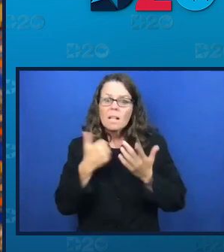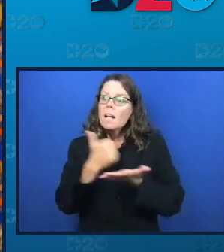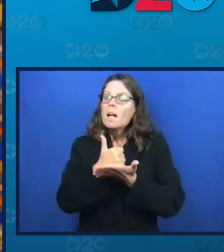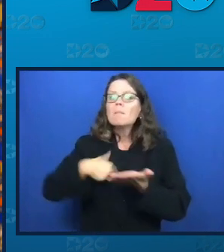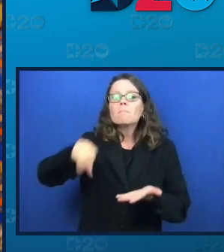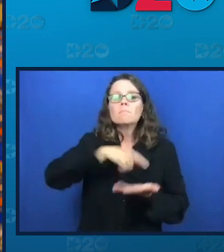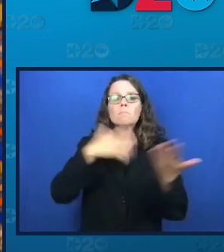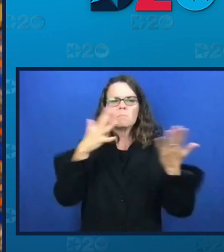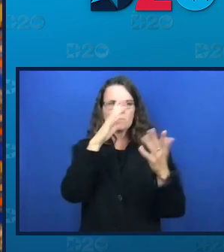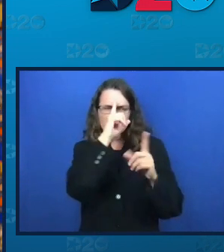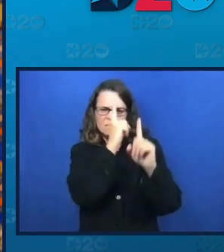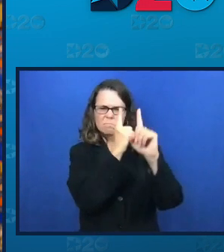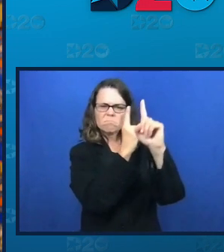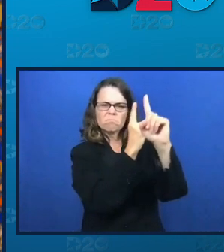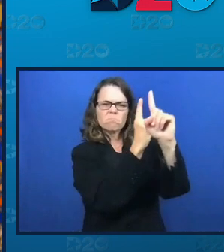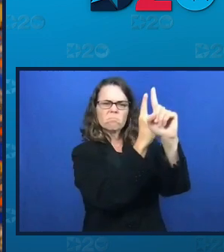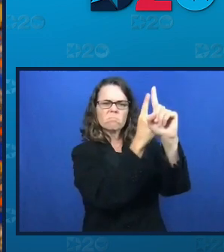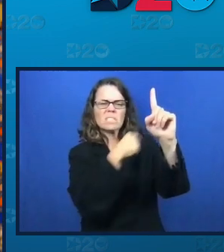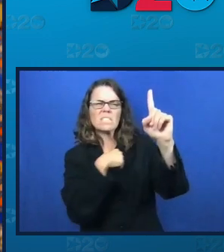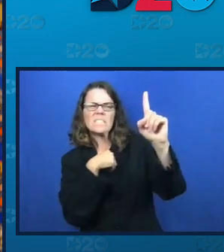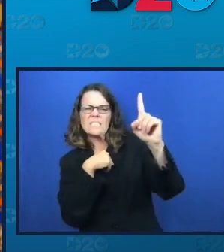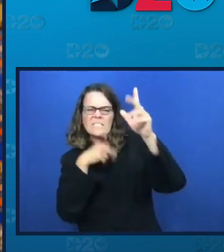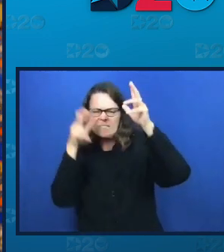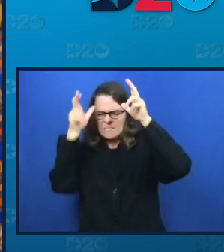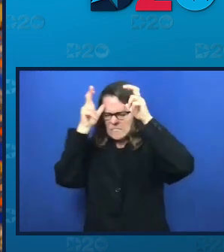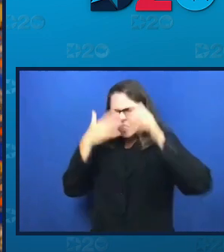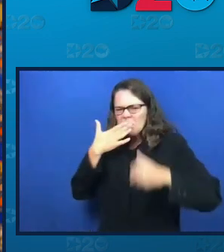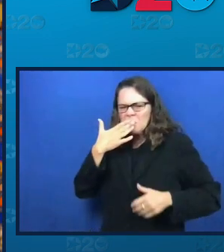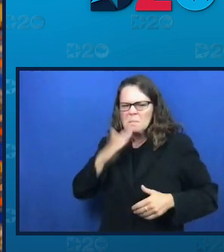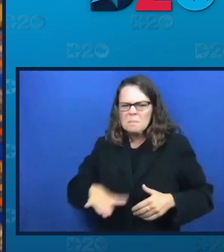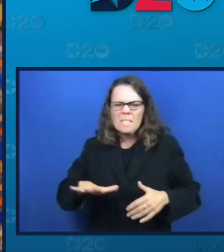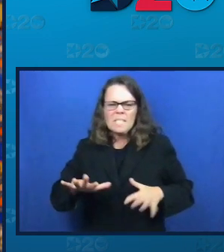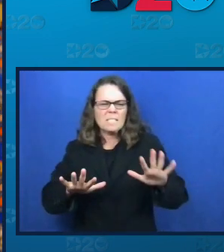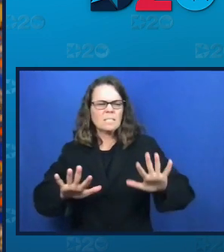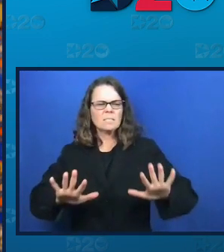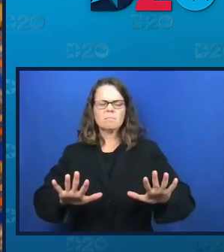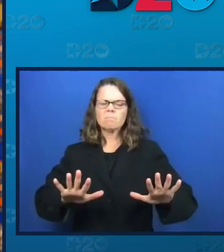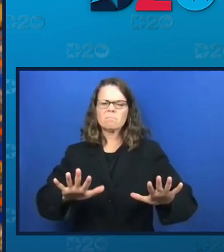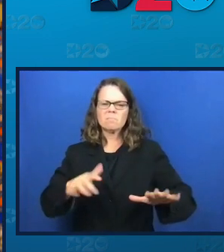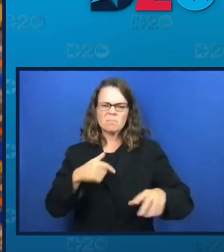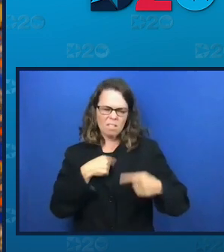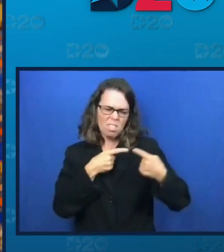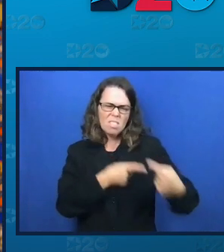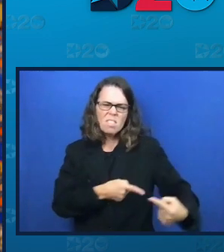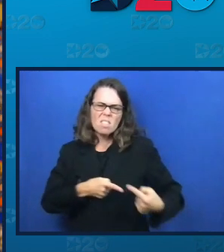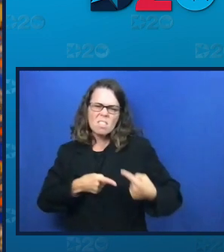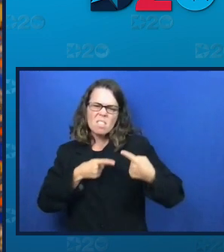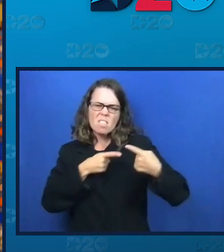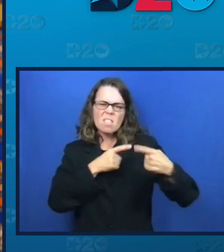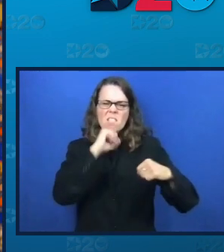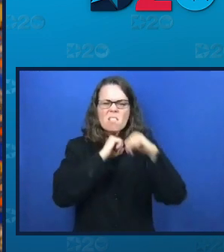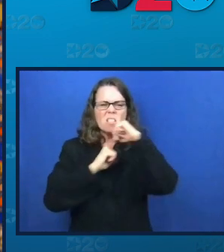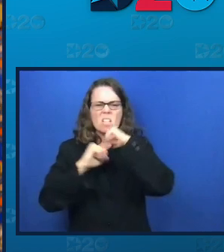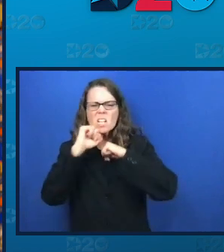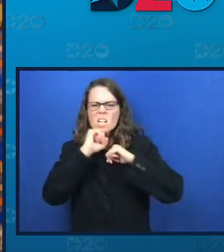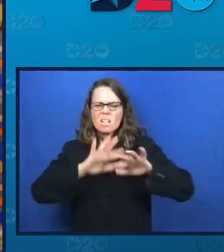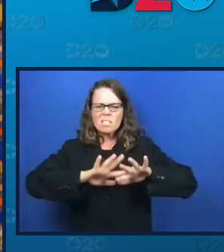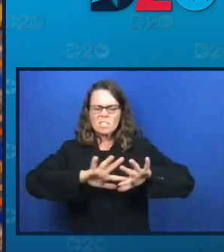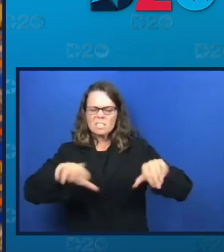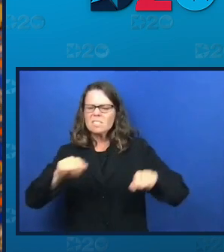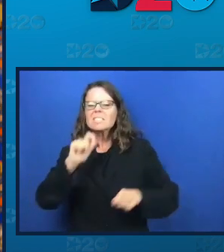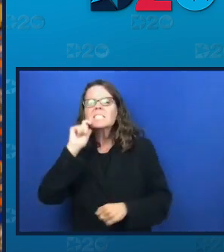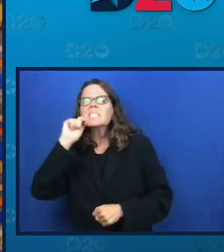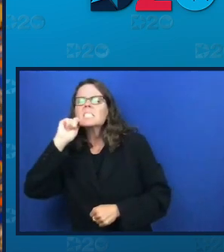of generational racism and violence from the soul of America once